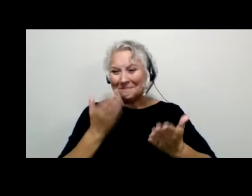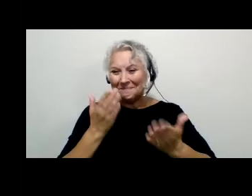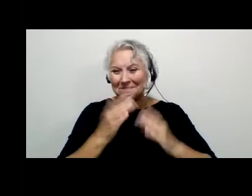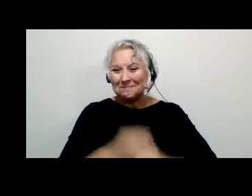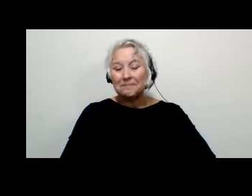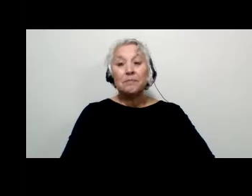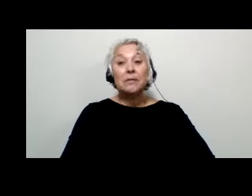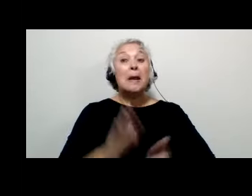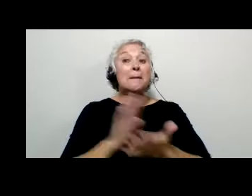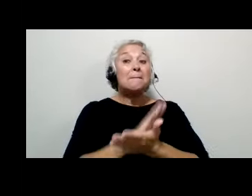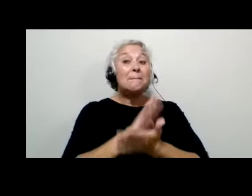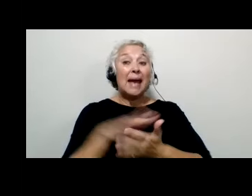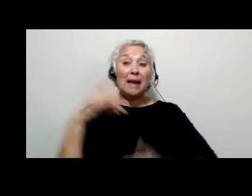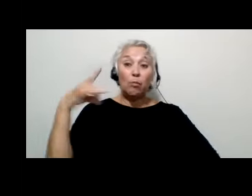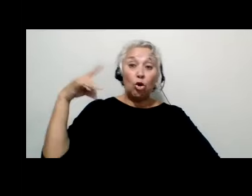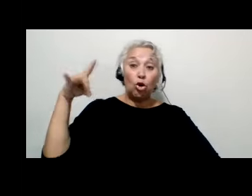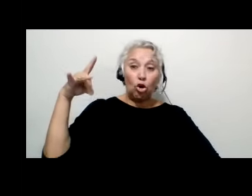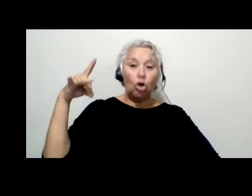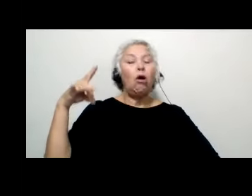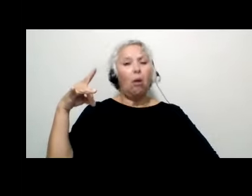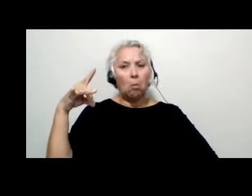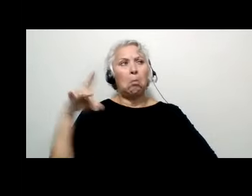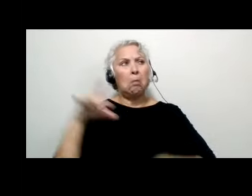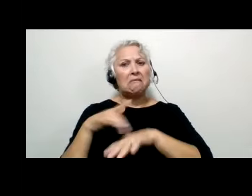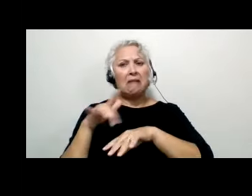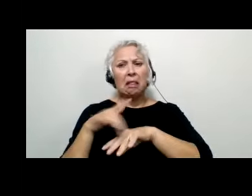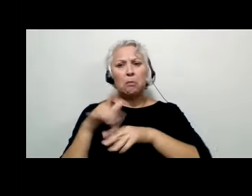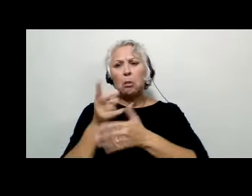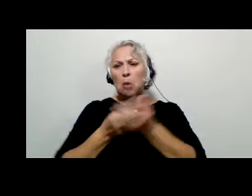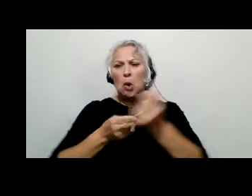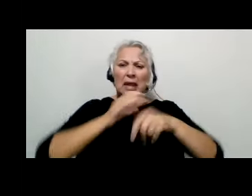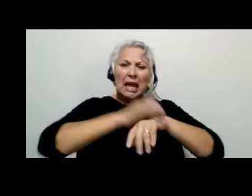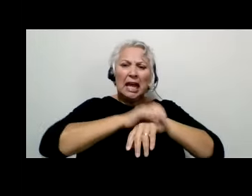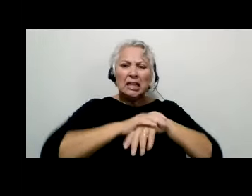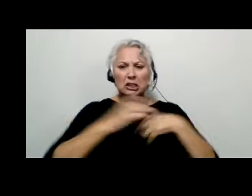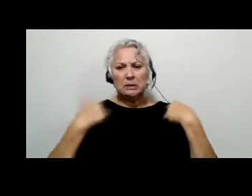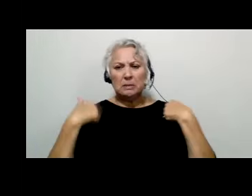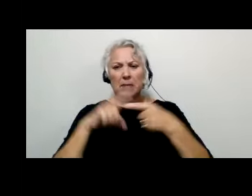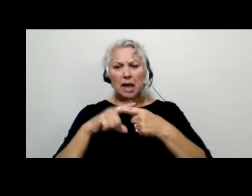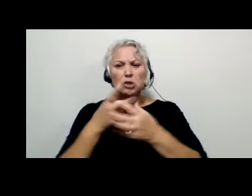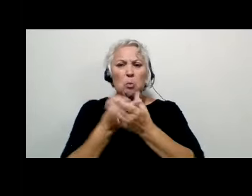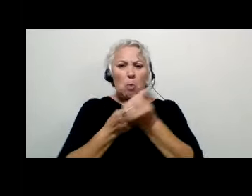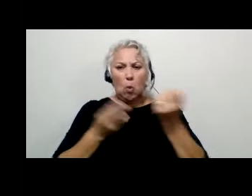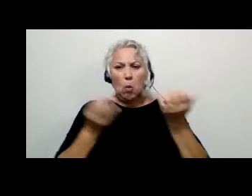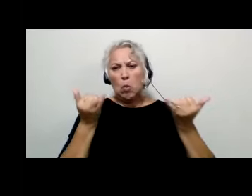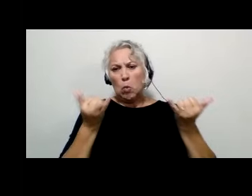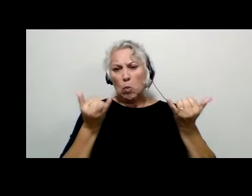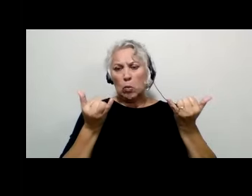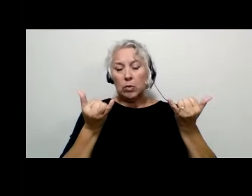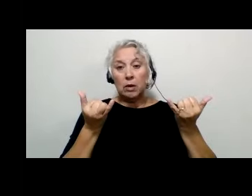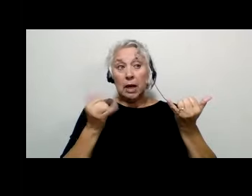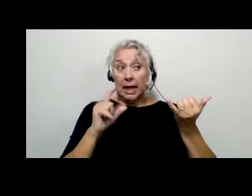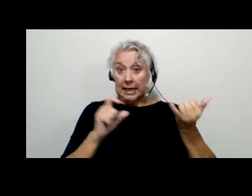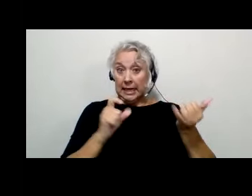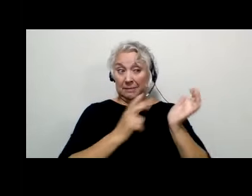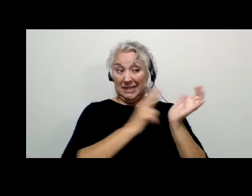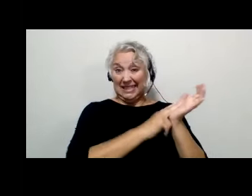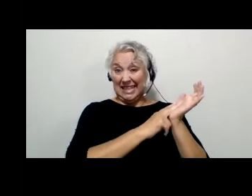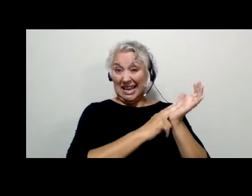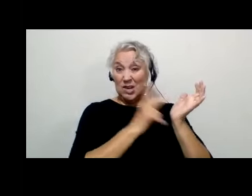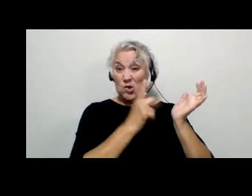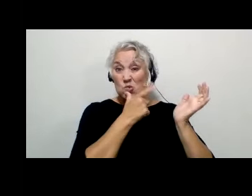paper forms are available in both English and Spanish at this time, and they need to be signed by a parent or